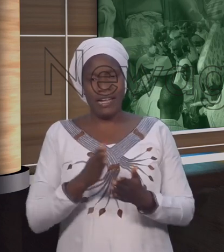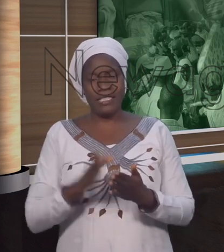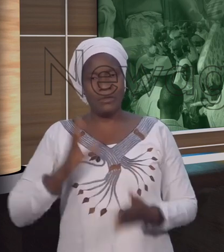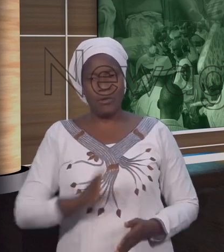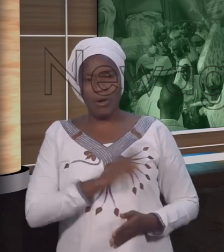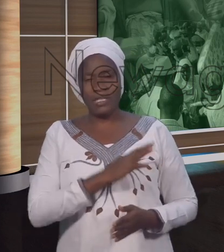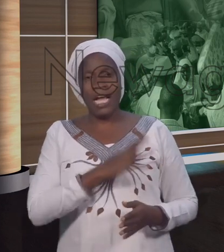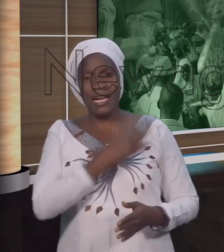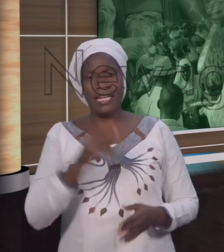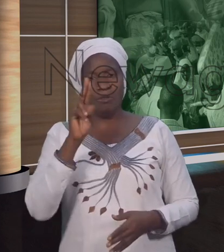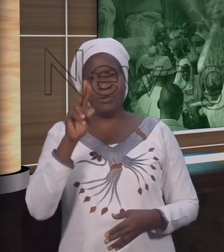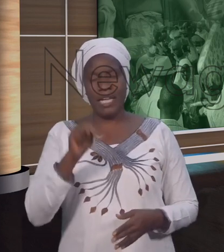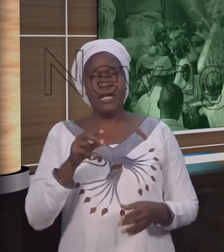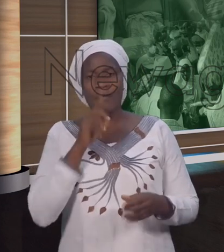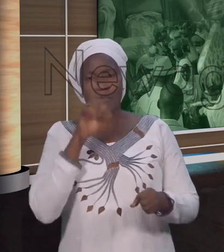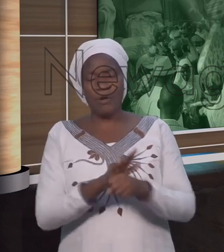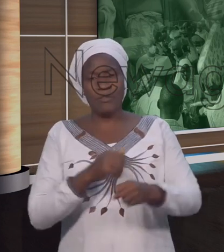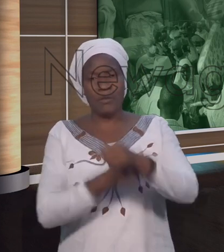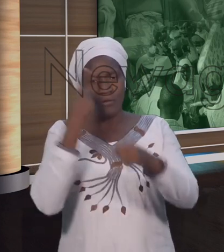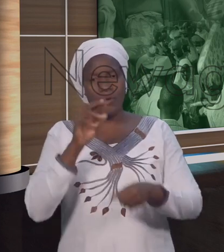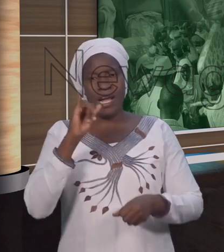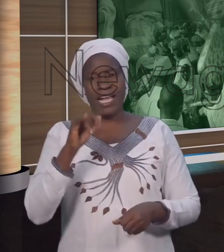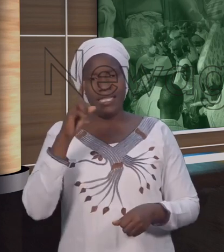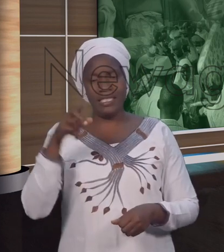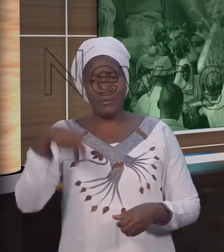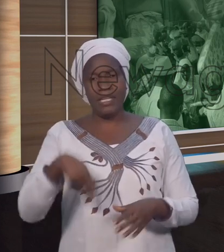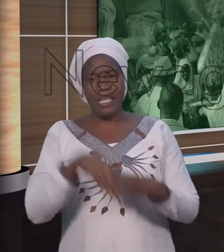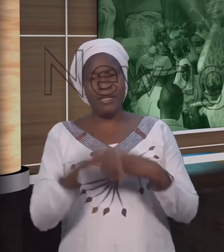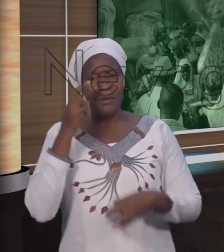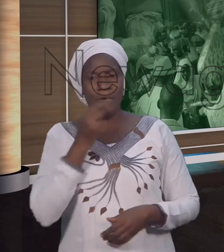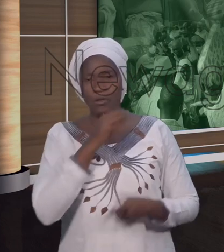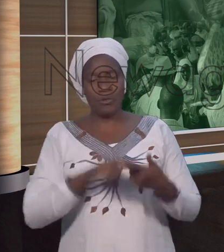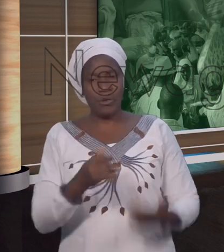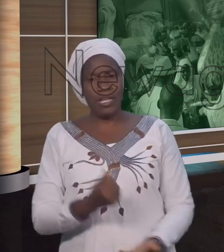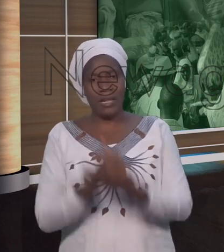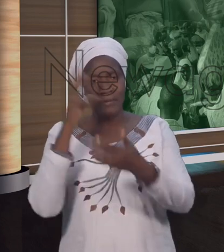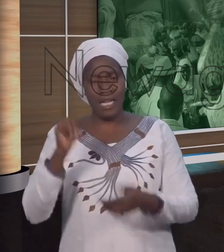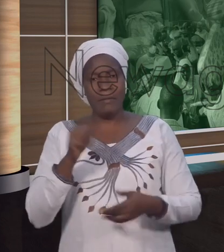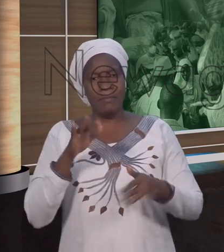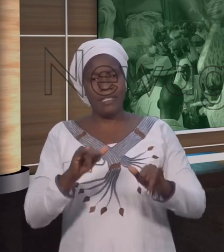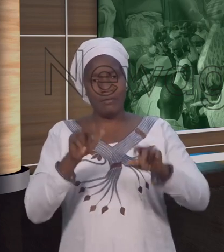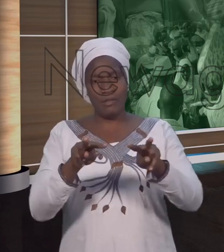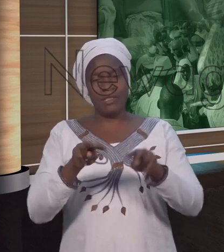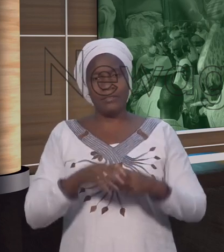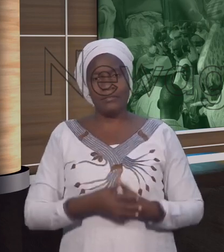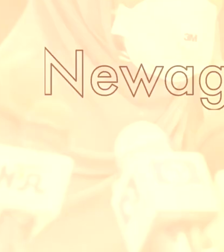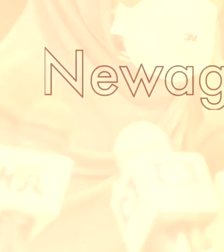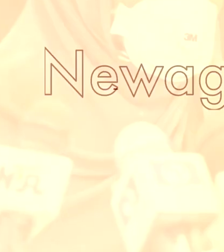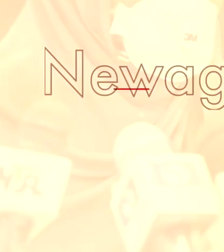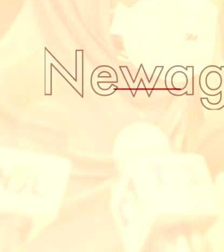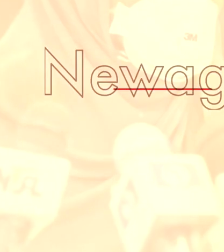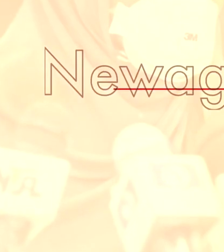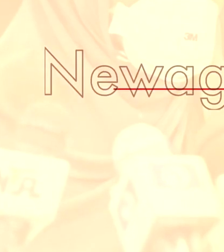Commission, even as the UN pledged support towards returning IDPs in Borno to a life of dignity. Please stay tuned.